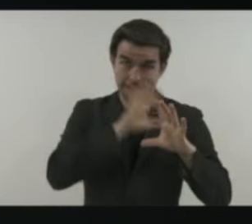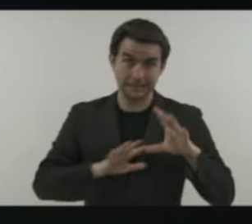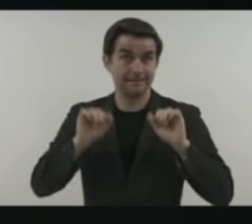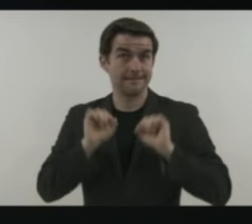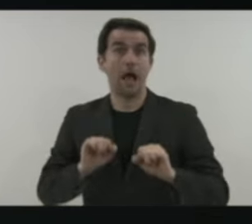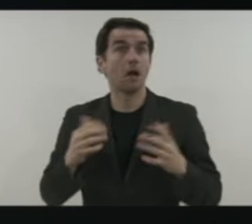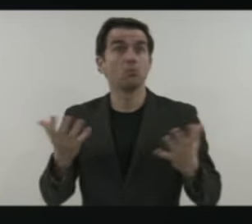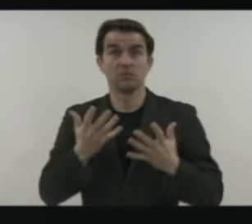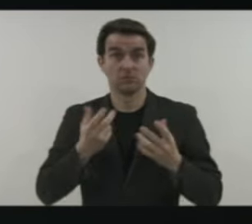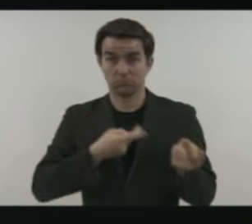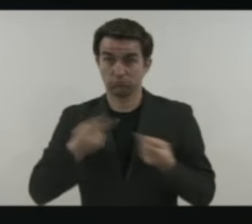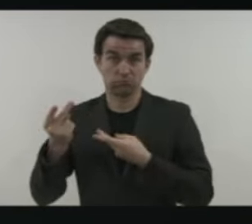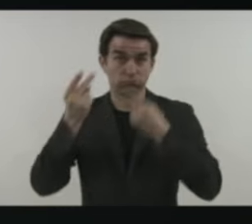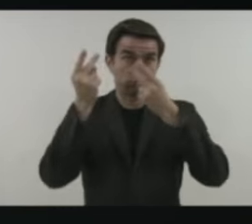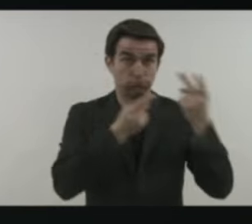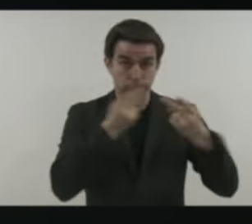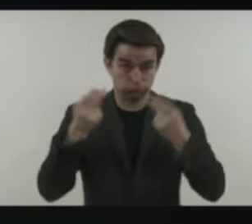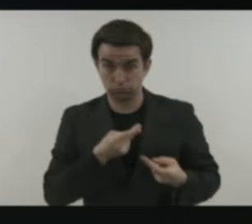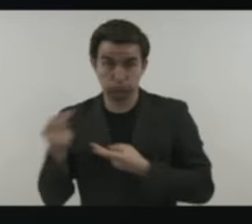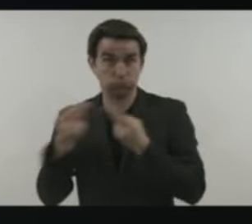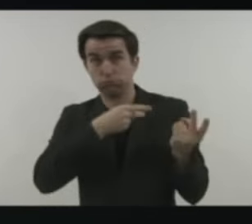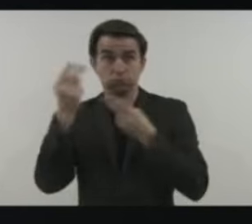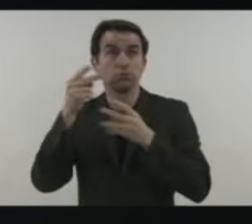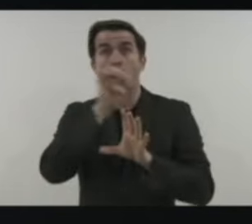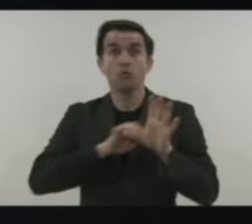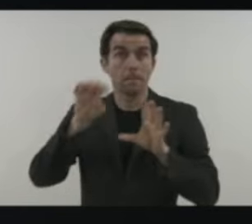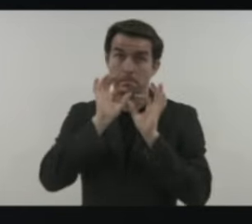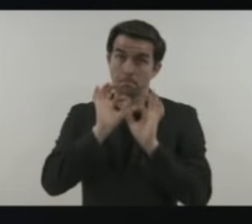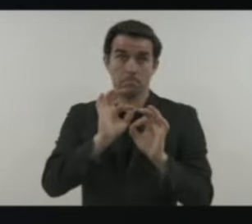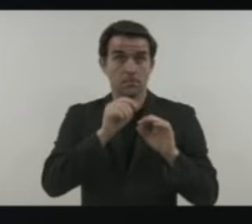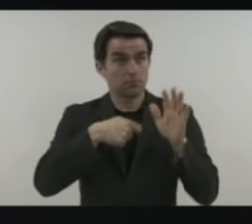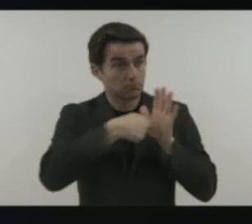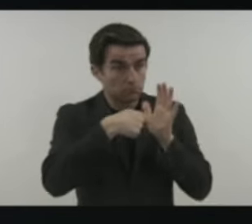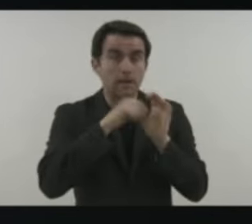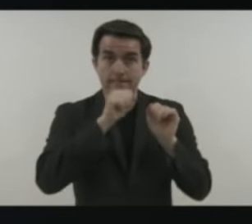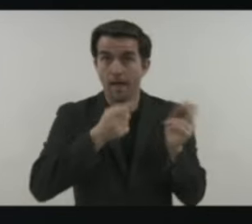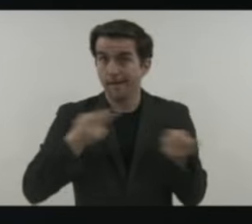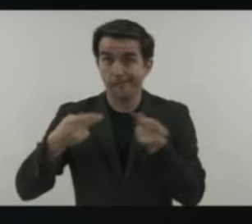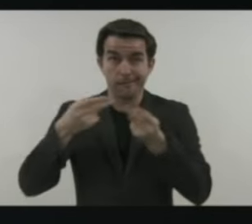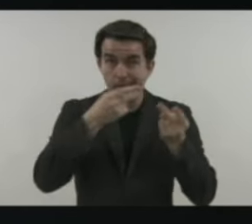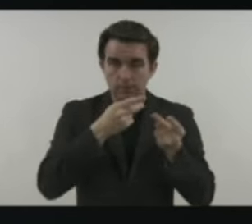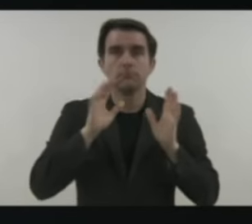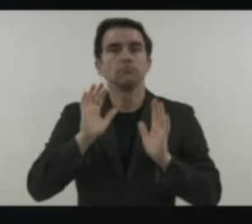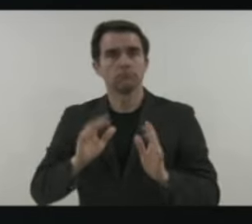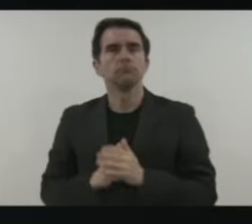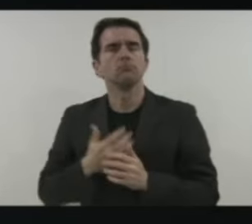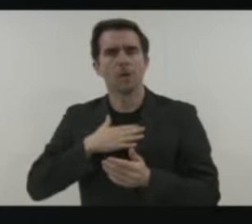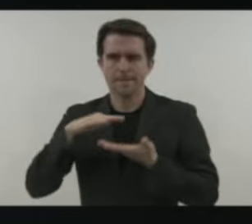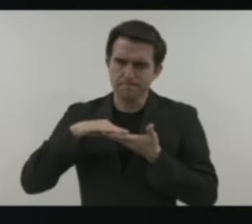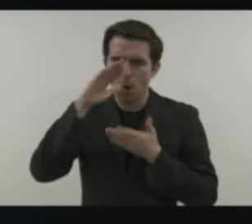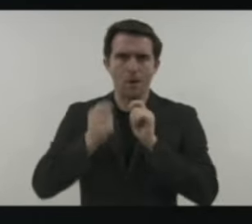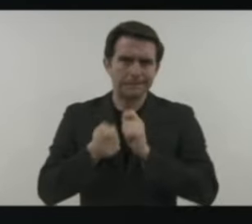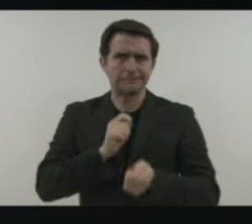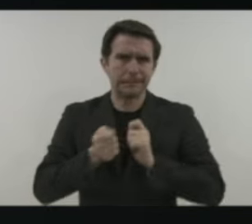Across Europe and across the world, our citizens are faced with unprecedented climate shocks. We need